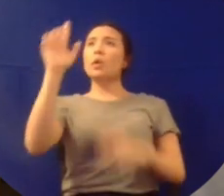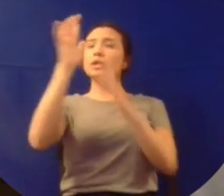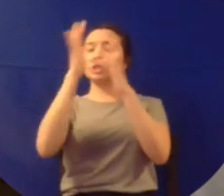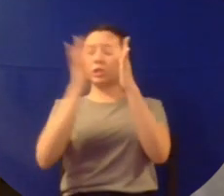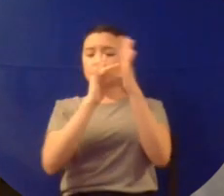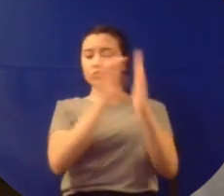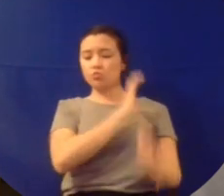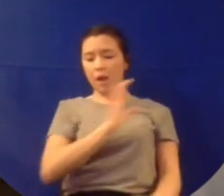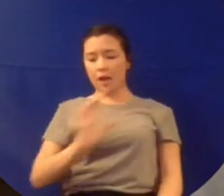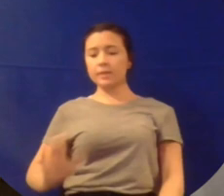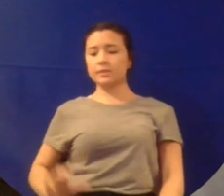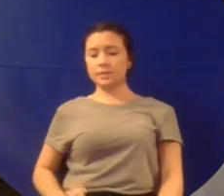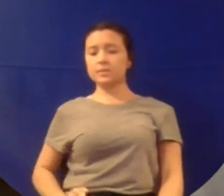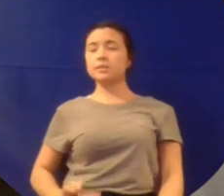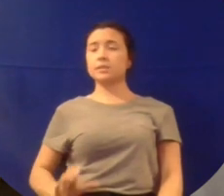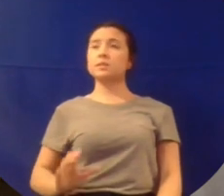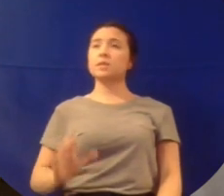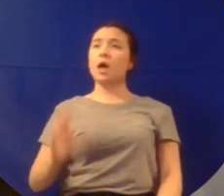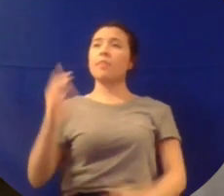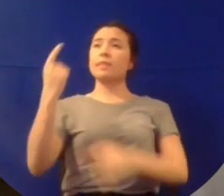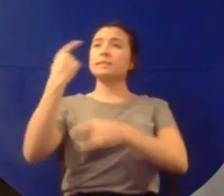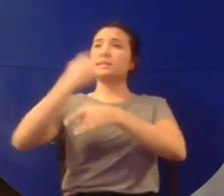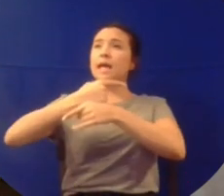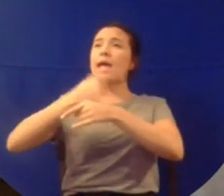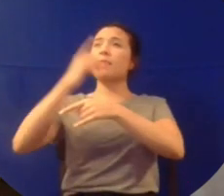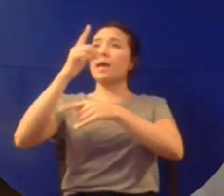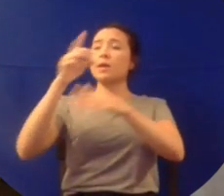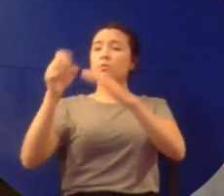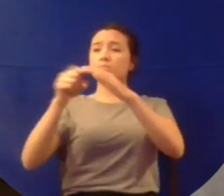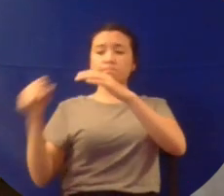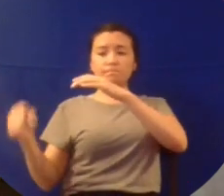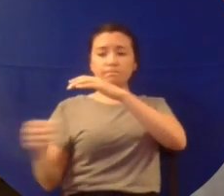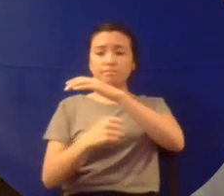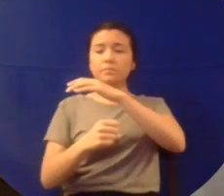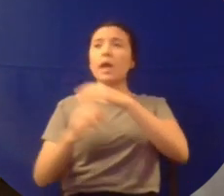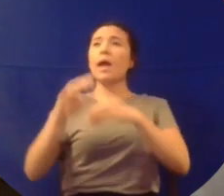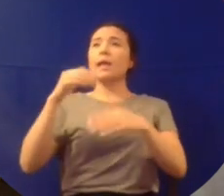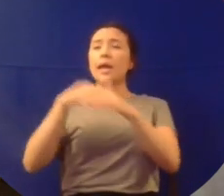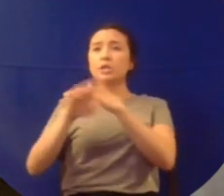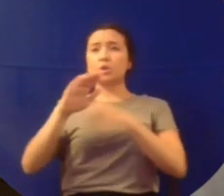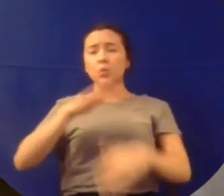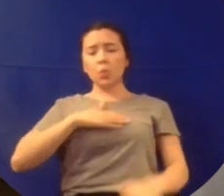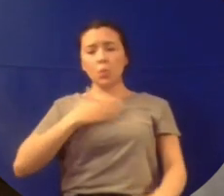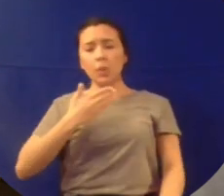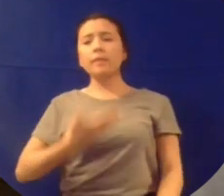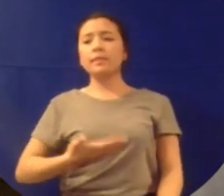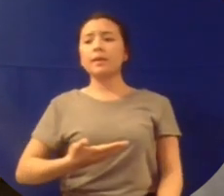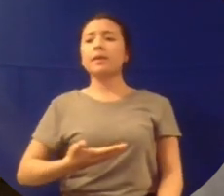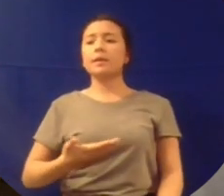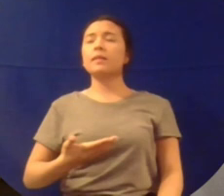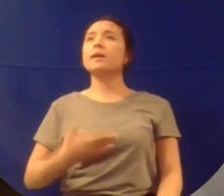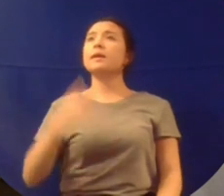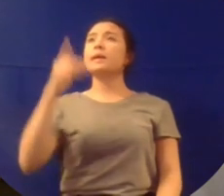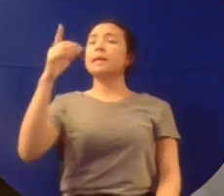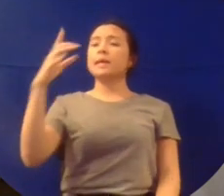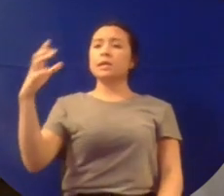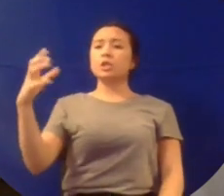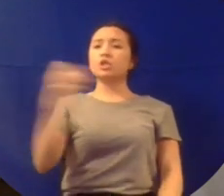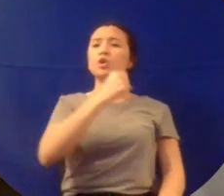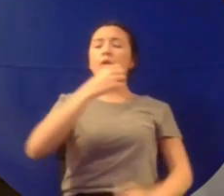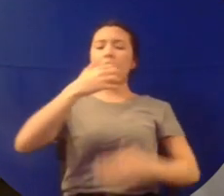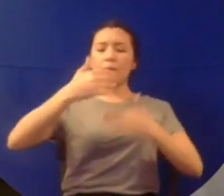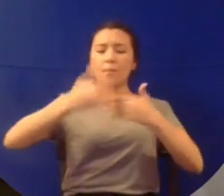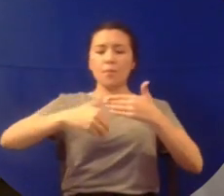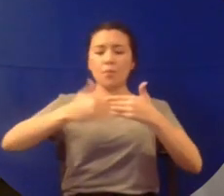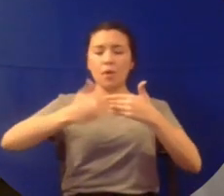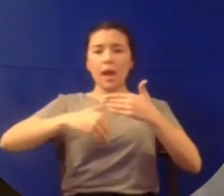blood of our Lord Jesus Christ. At the time he was betrayed and entered willingly into